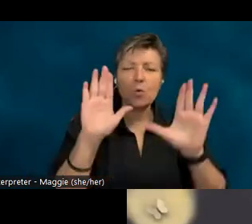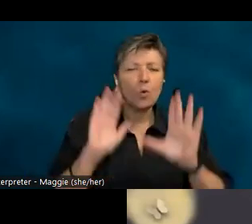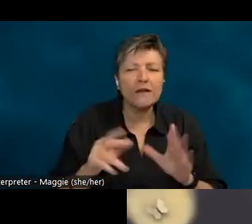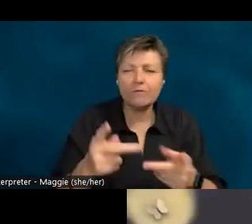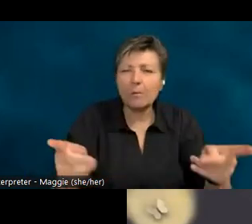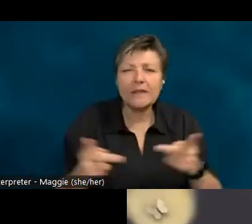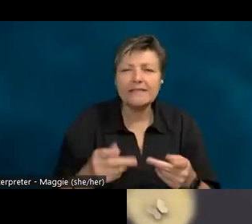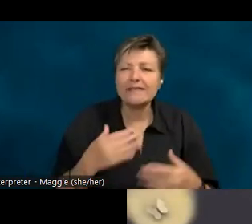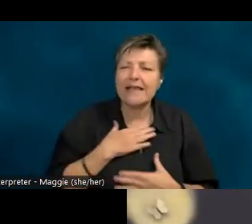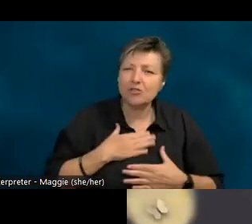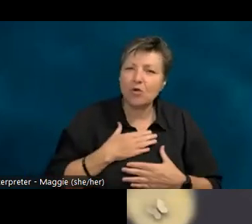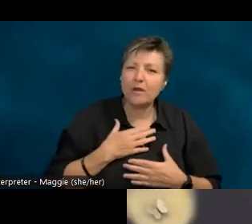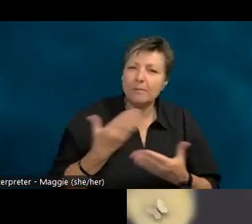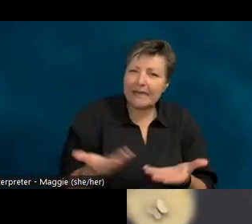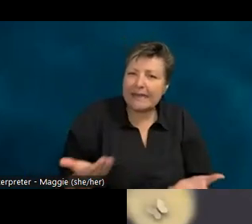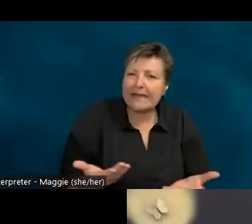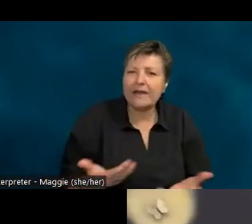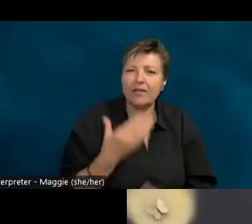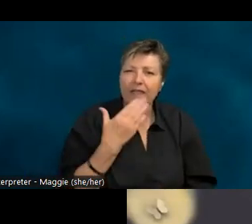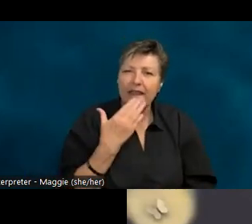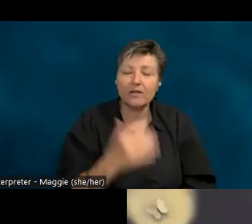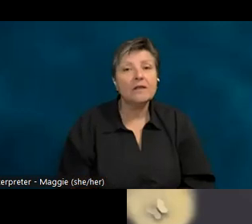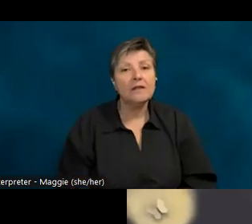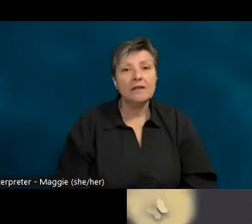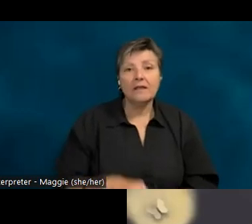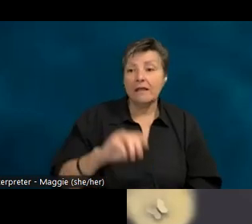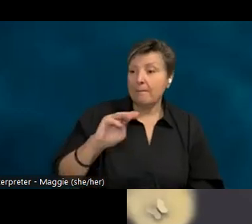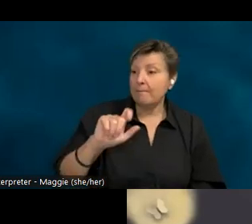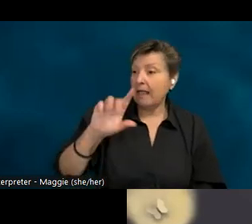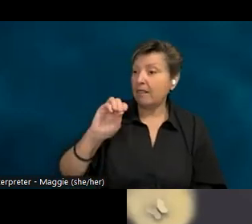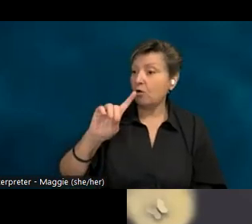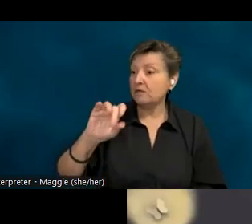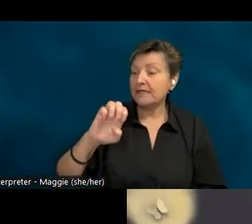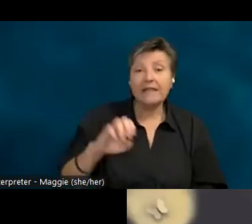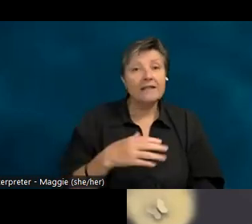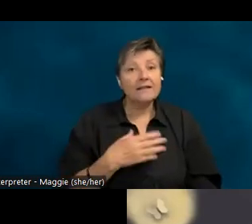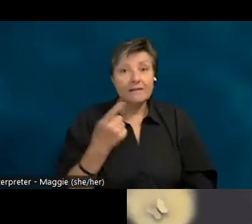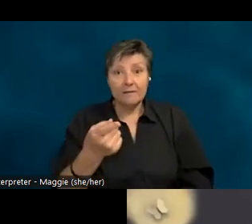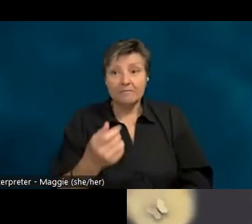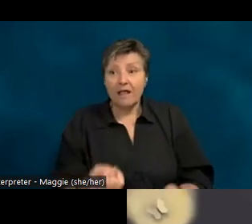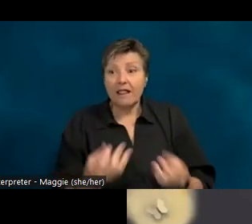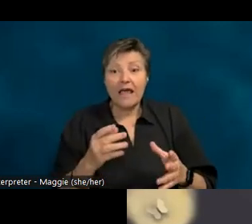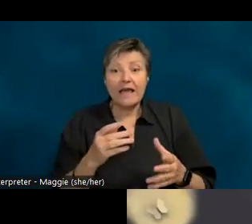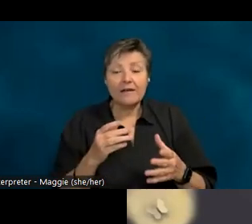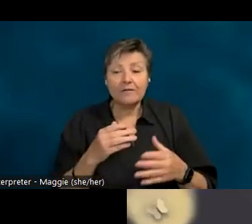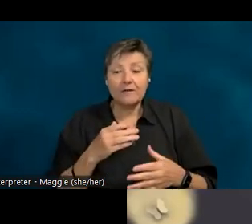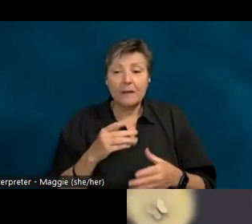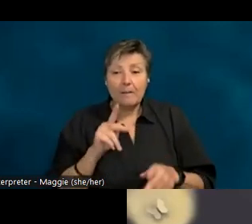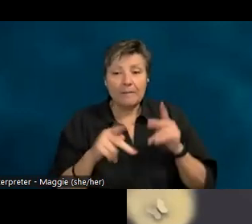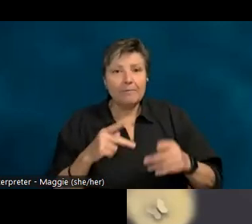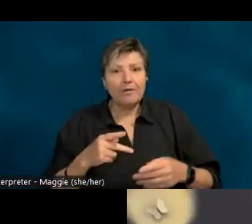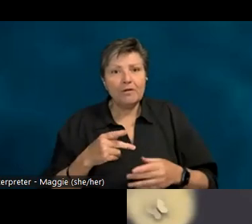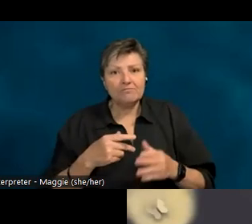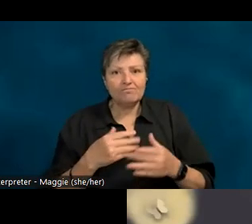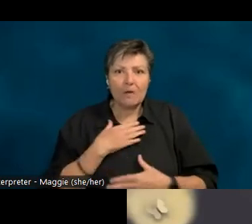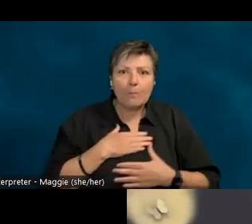being here. Thank you. Yeah, and you're getting some show of appreciation in the chat as well. I hope that you're both